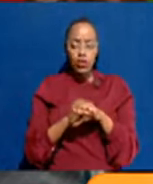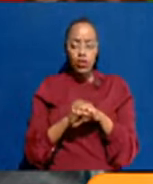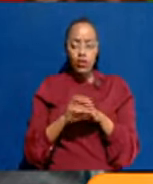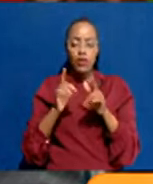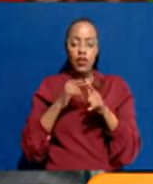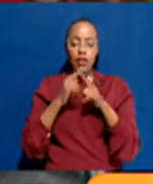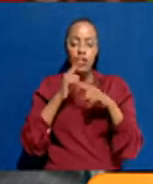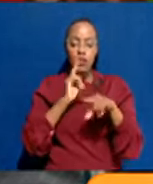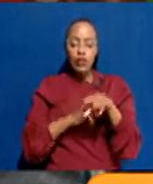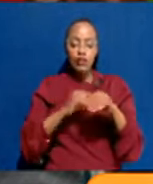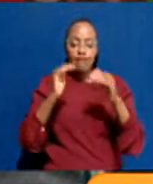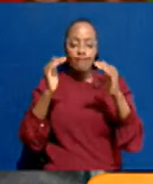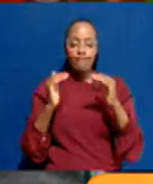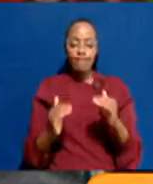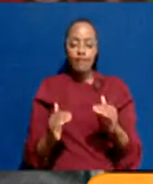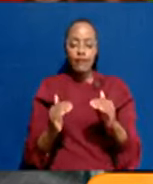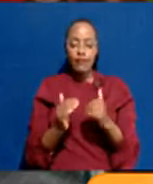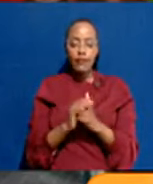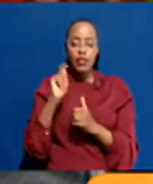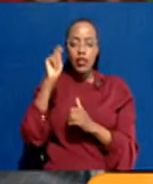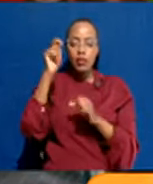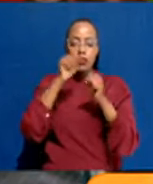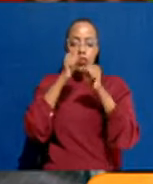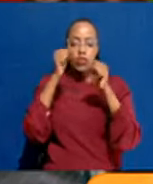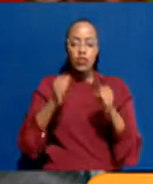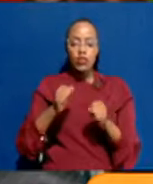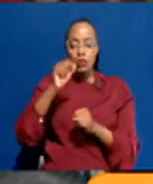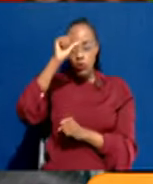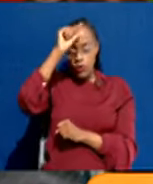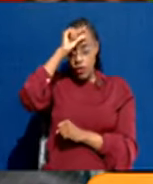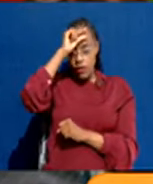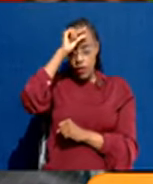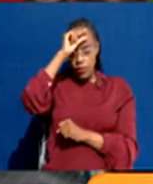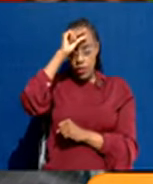When it came now to the presidential system of government,